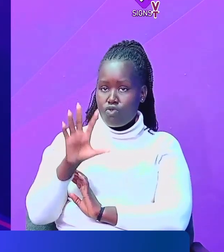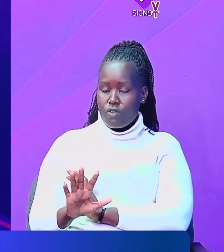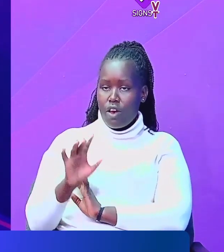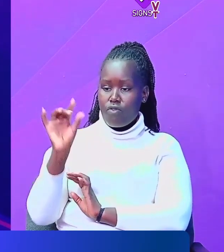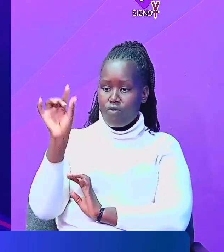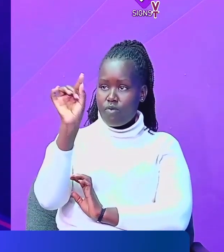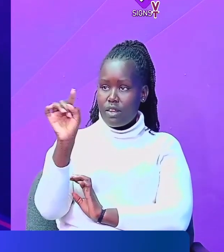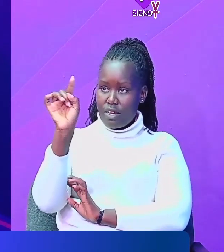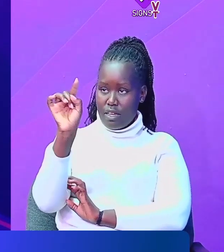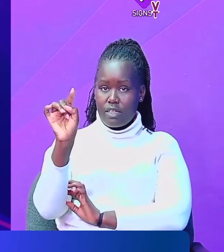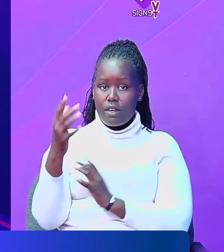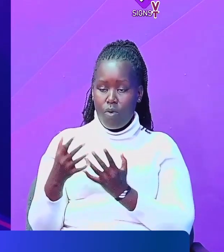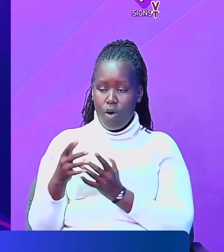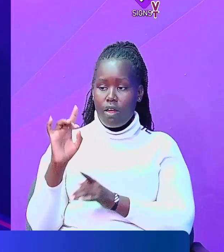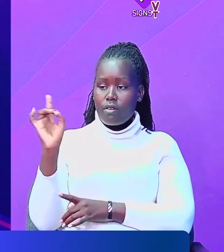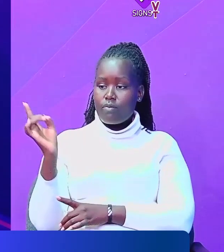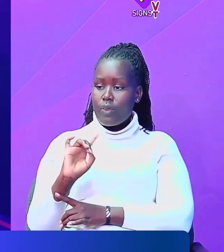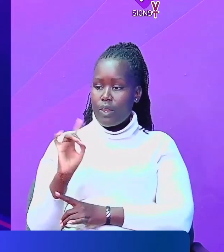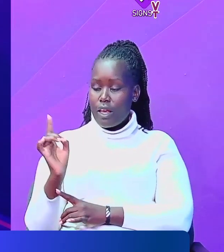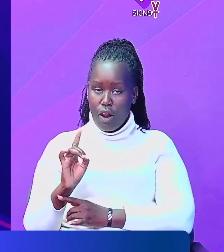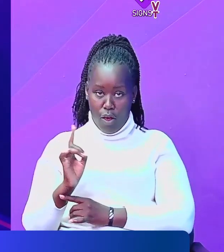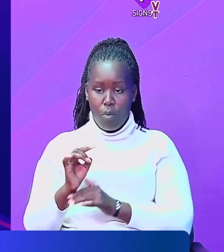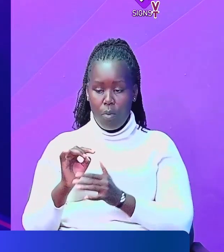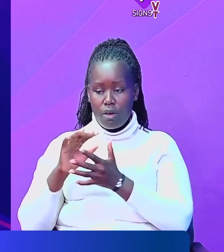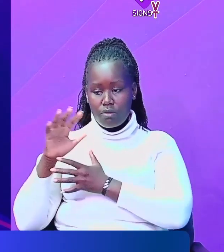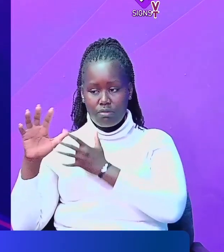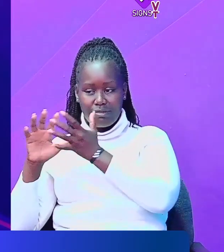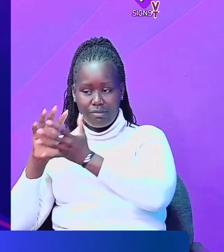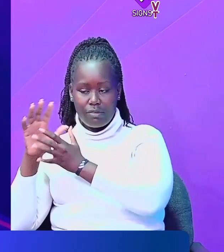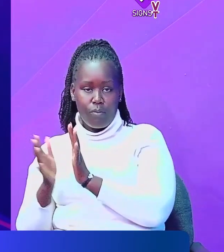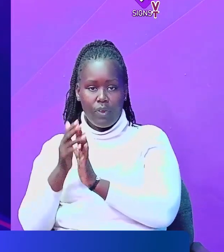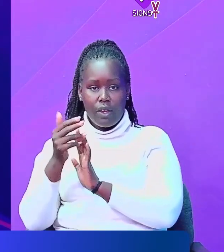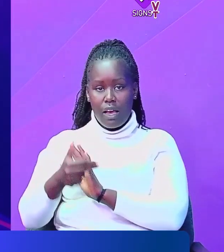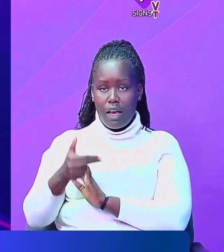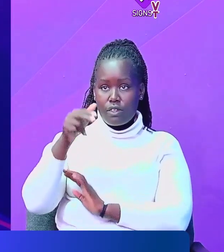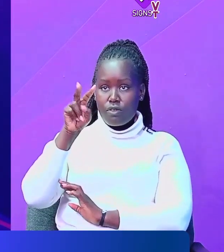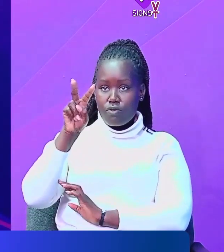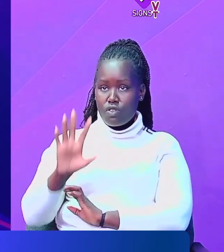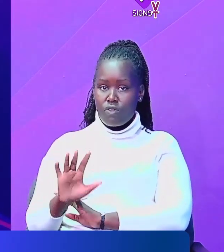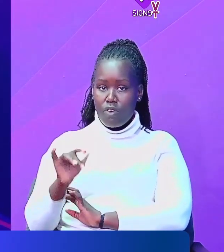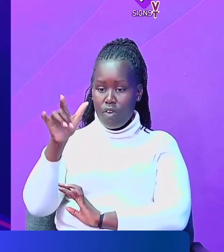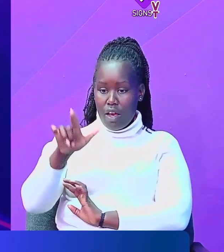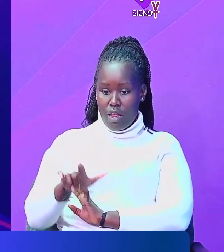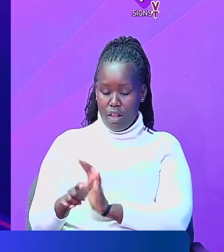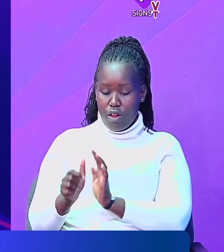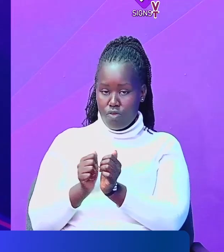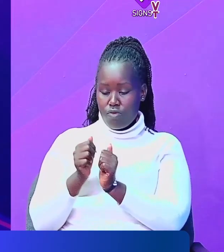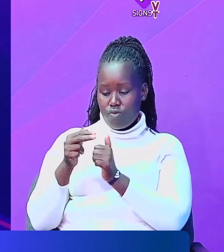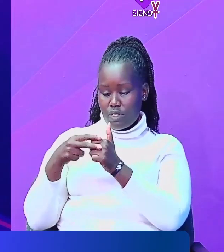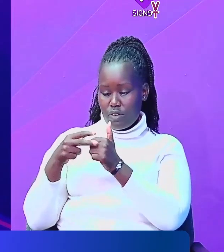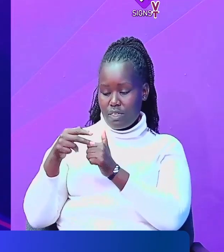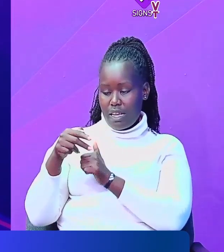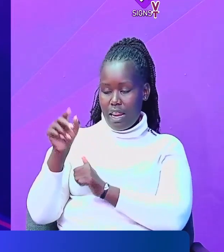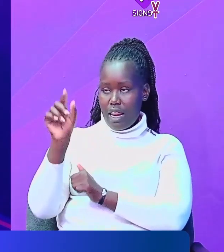in Nairobi, it is going to be mostly cloudy with highs of 25 degrees and lows of 17